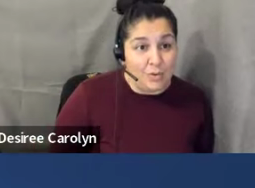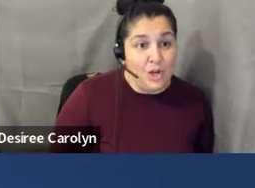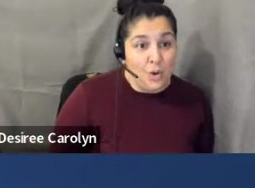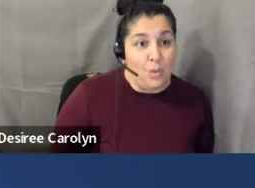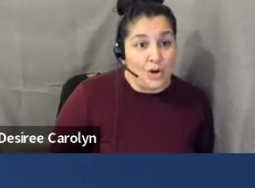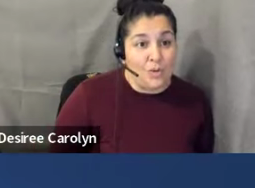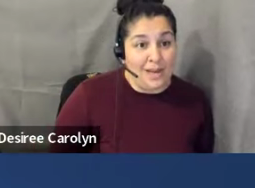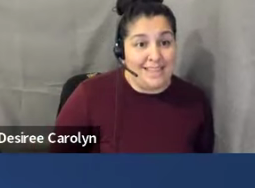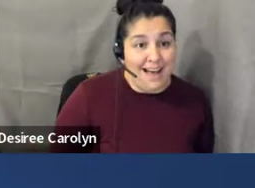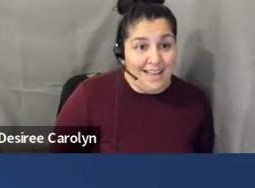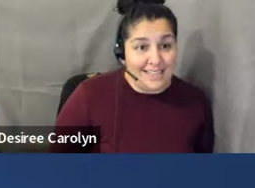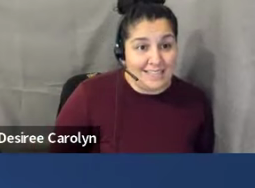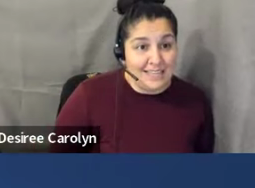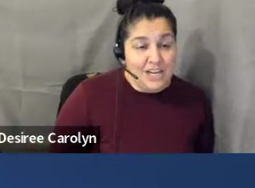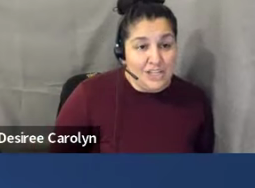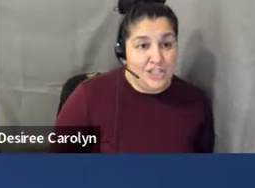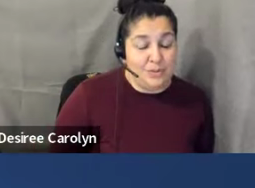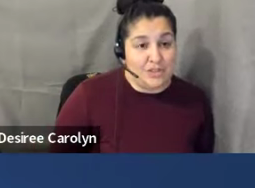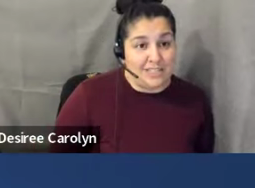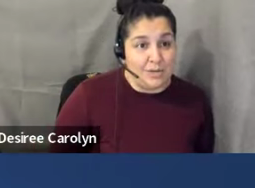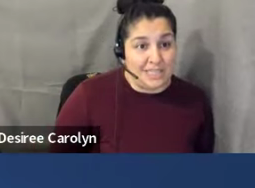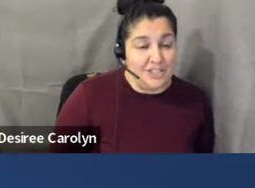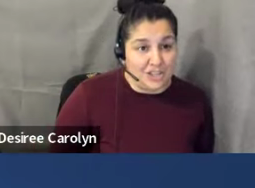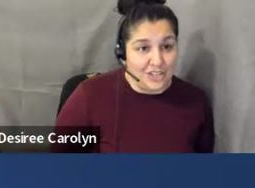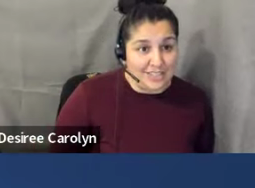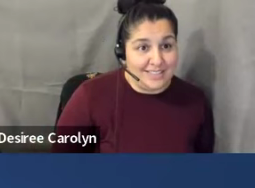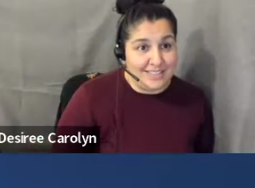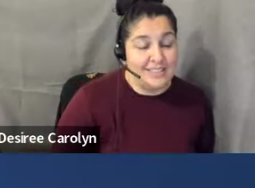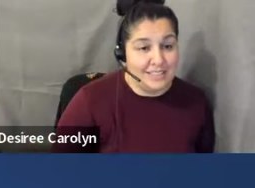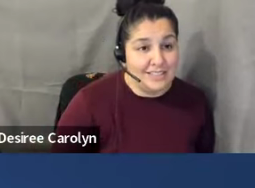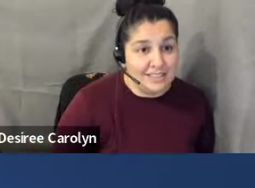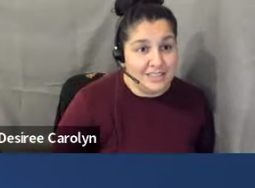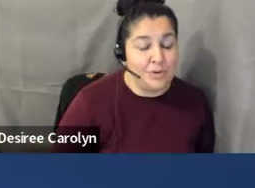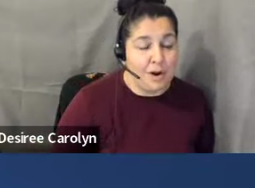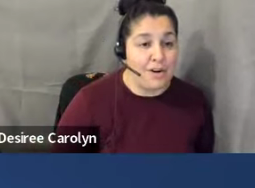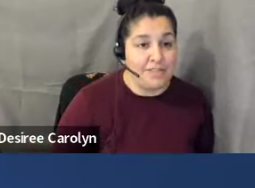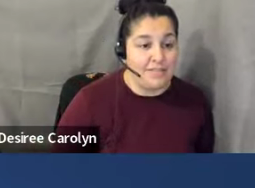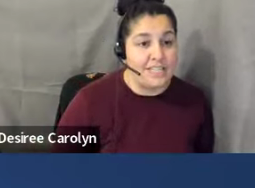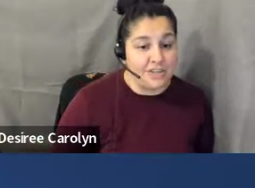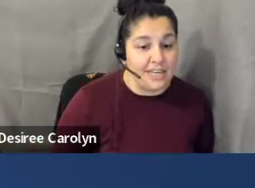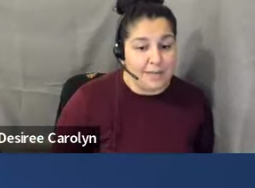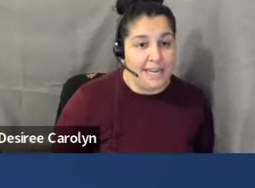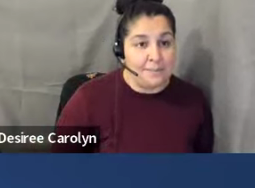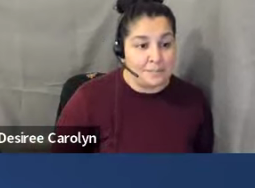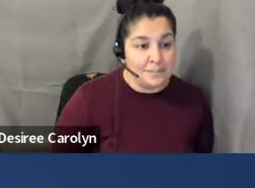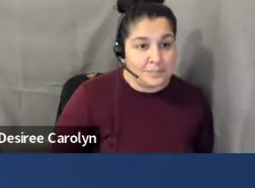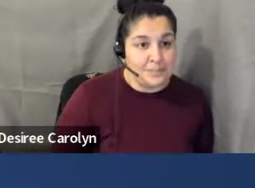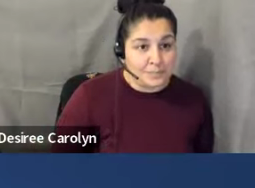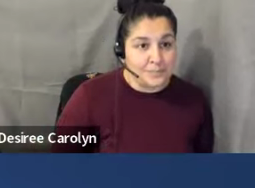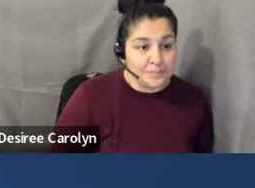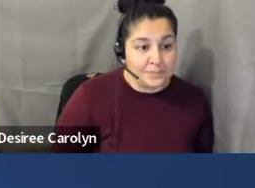now work with us to address those concerns. You are part of the advisory committee.